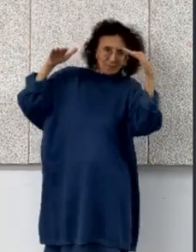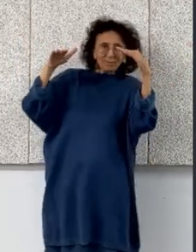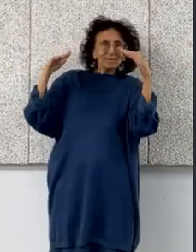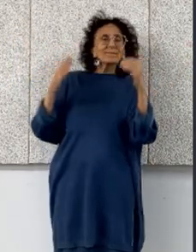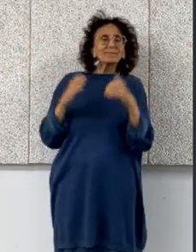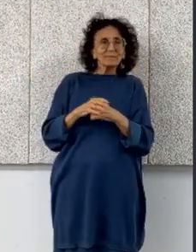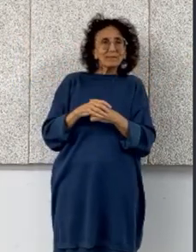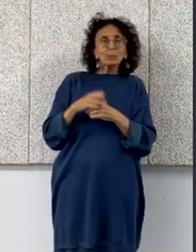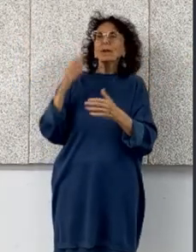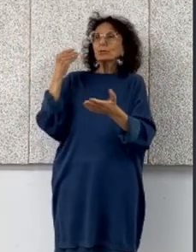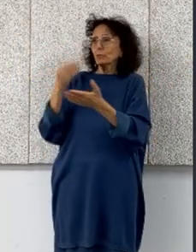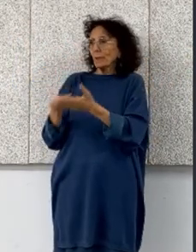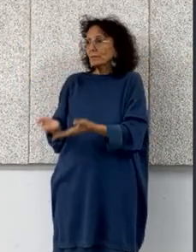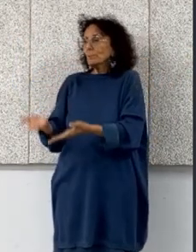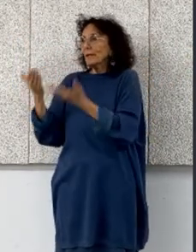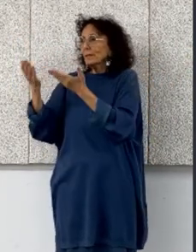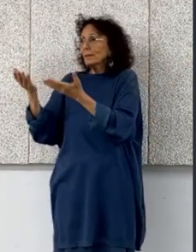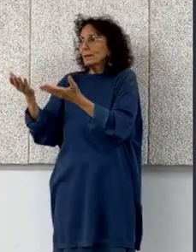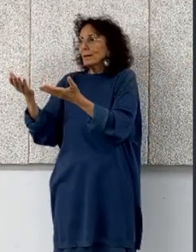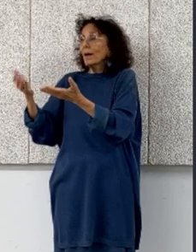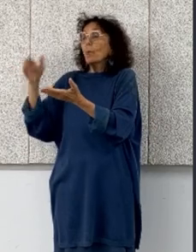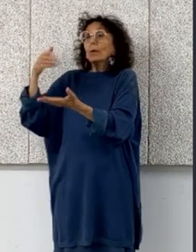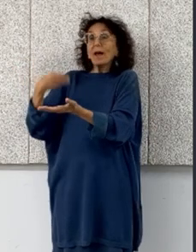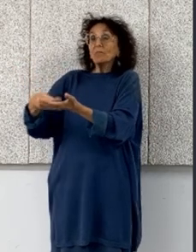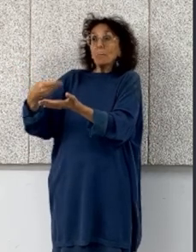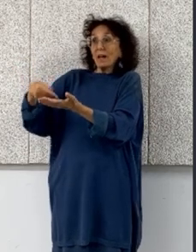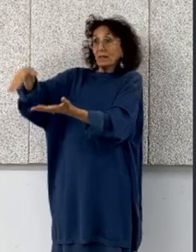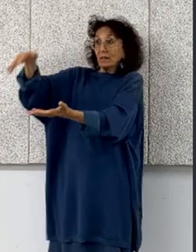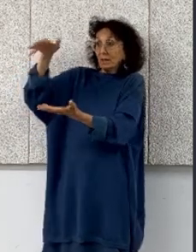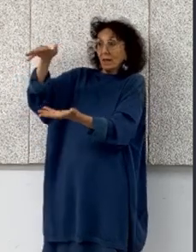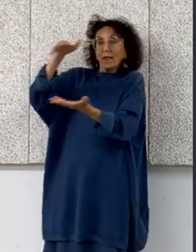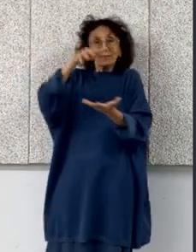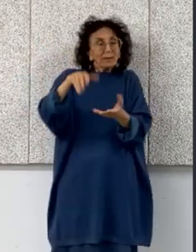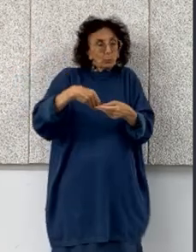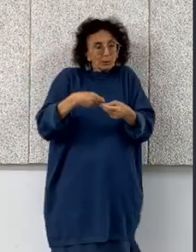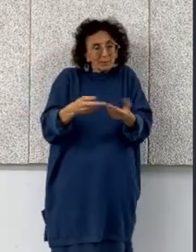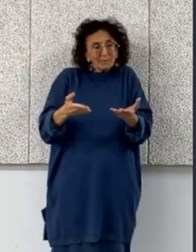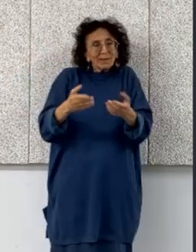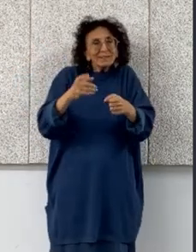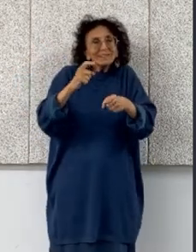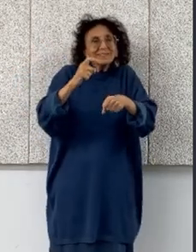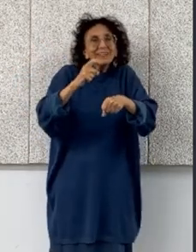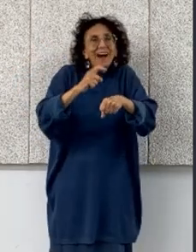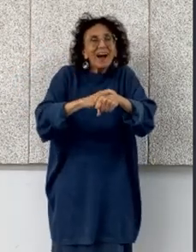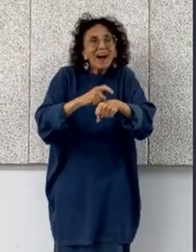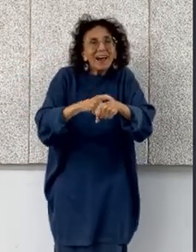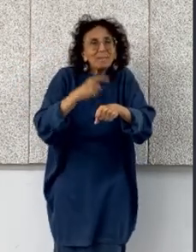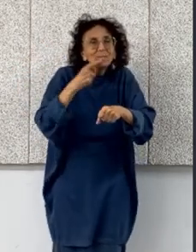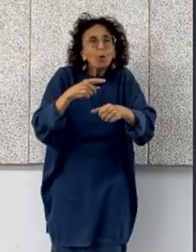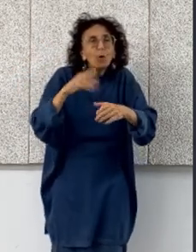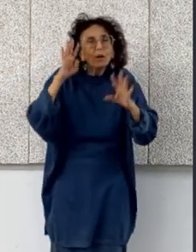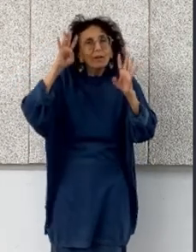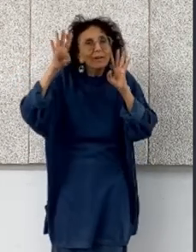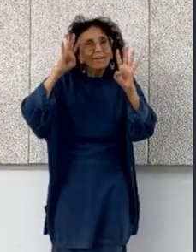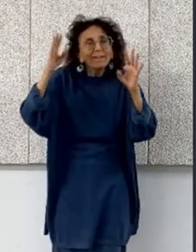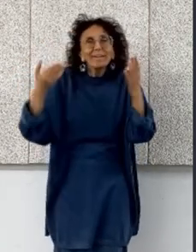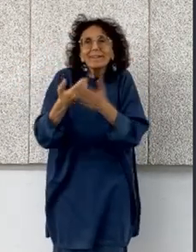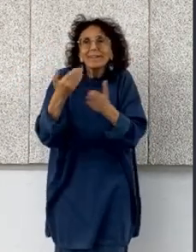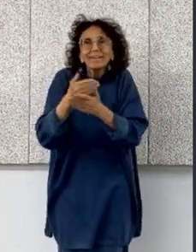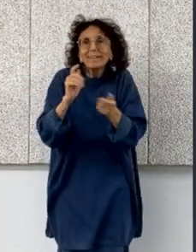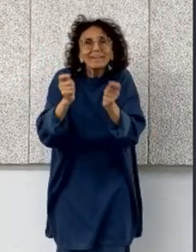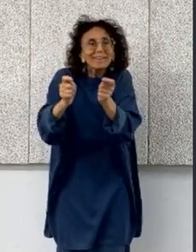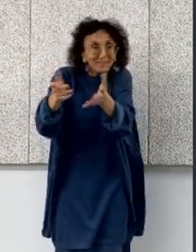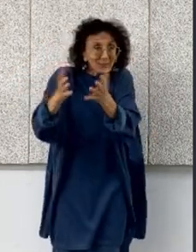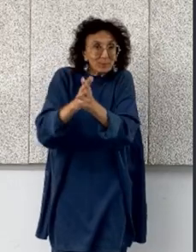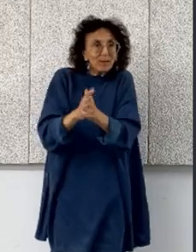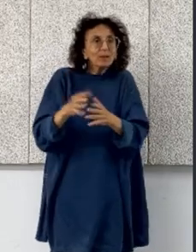is raising the money to get the time. But that's my true goal, mm-hmm. and I am hopeful from a